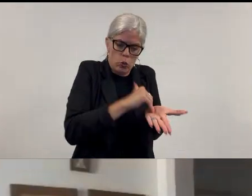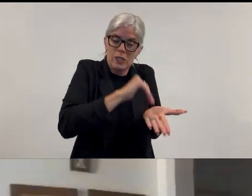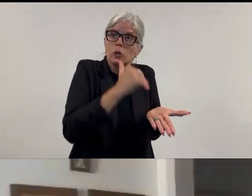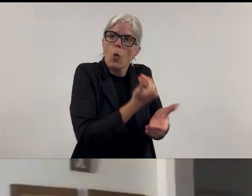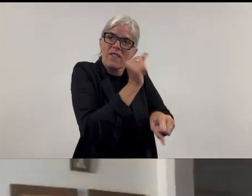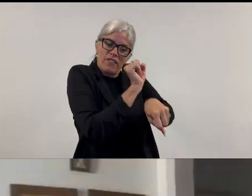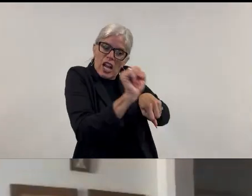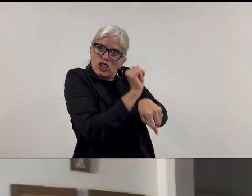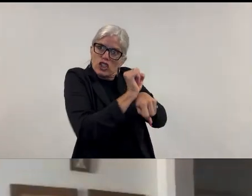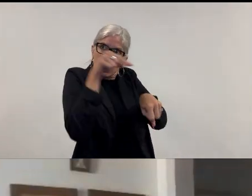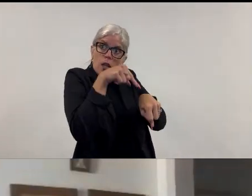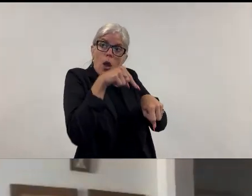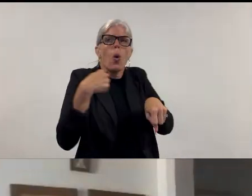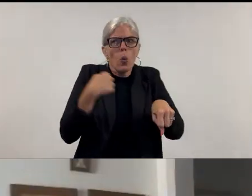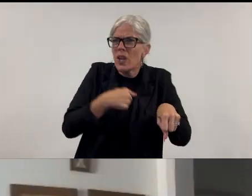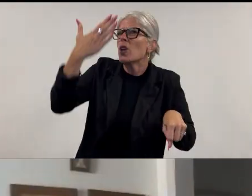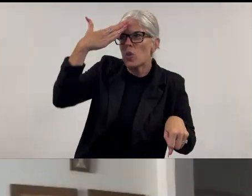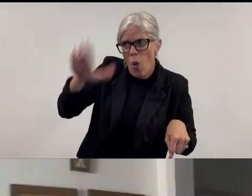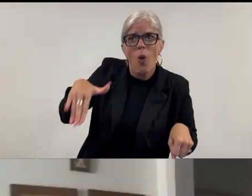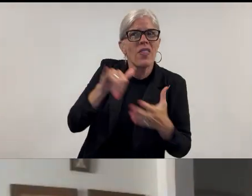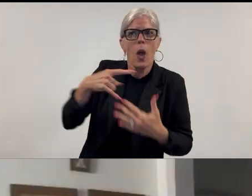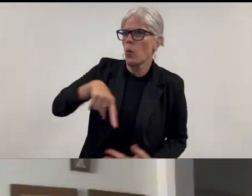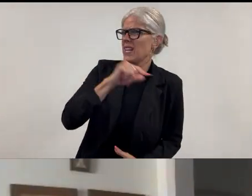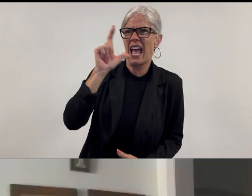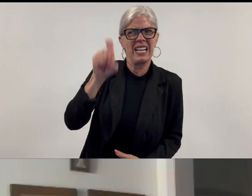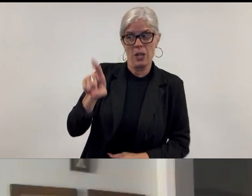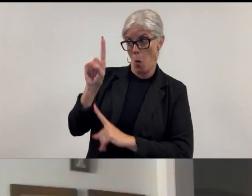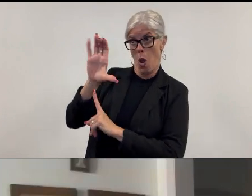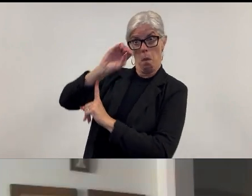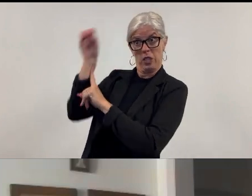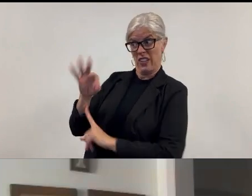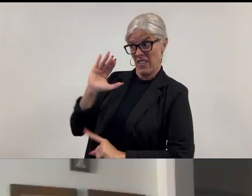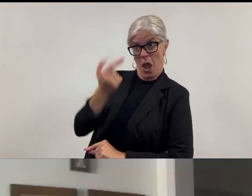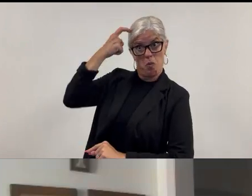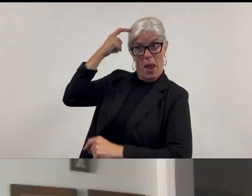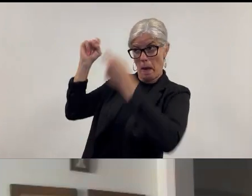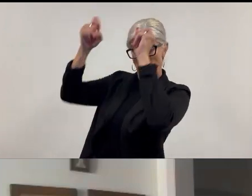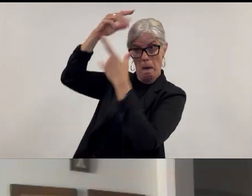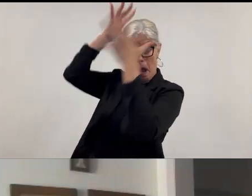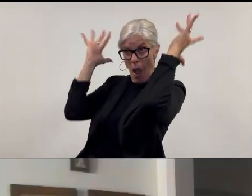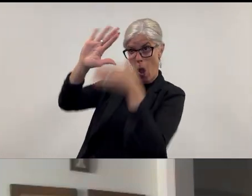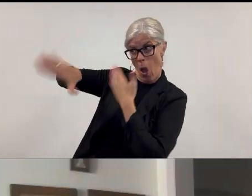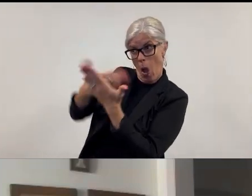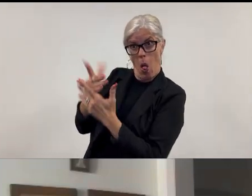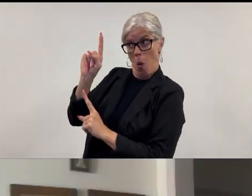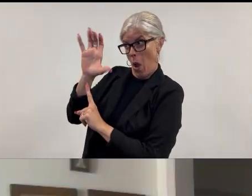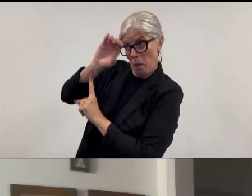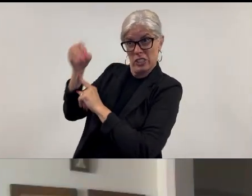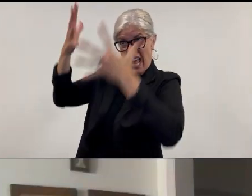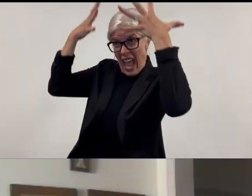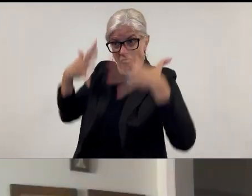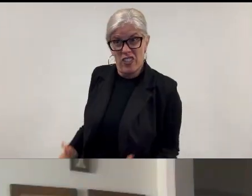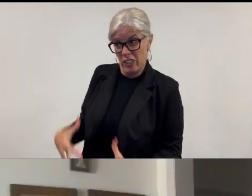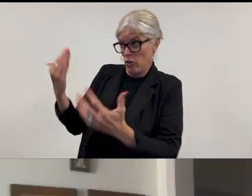100% restoration of the anatomical structure in order to obtain the function. There are